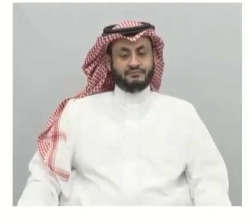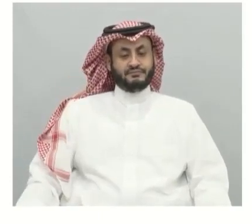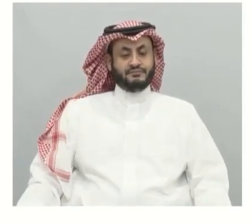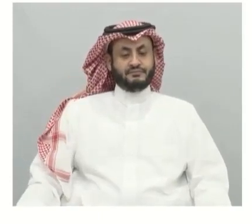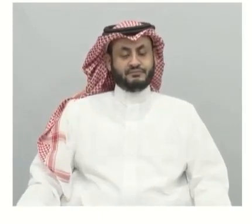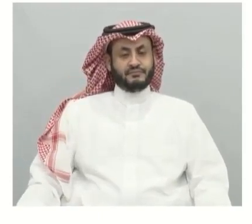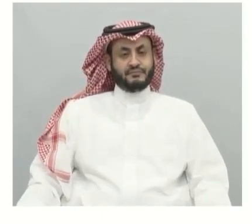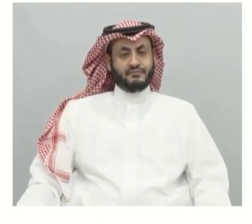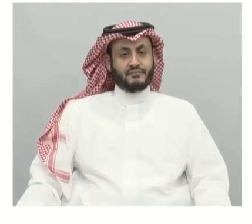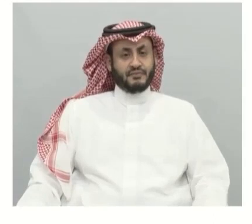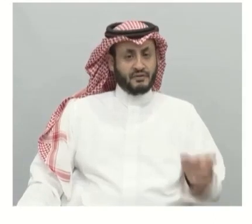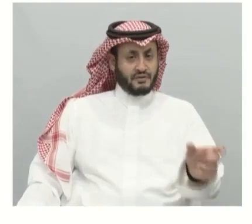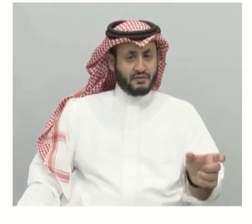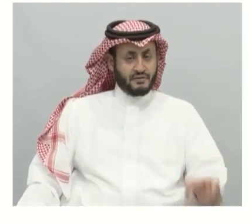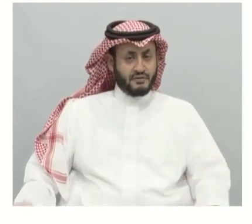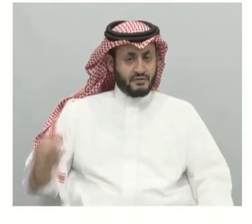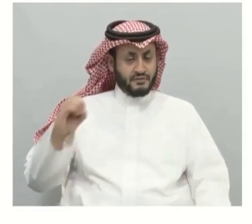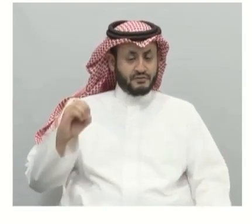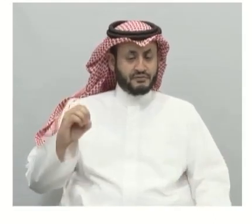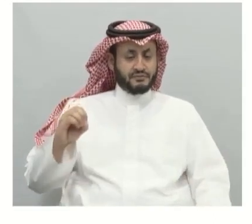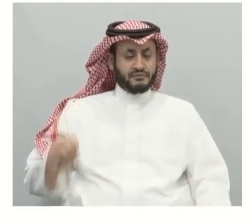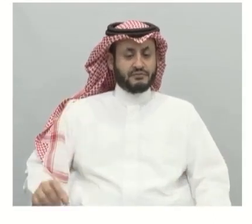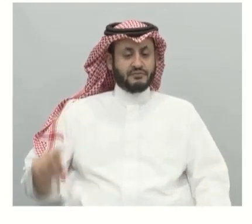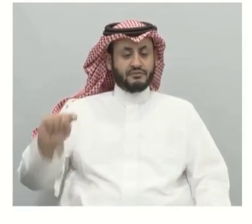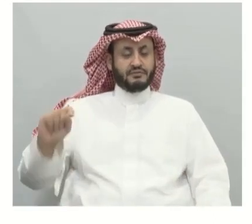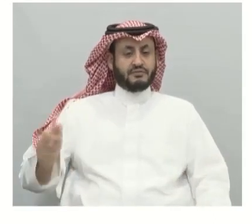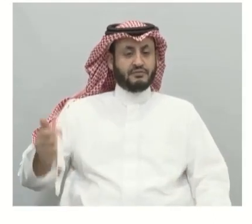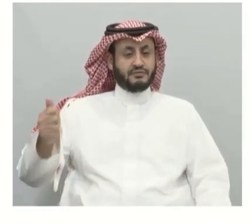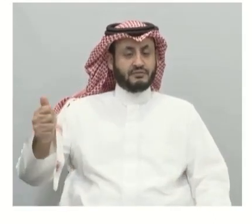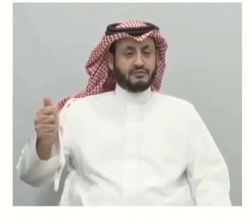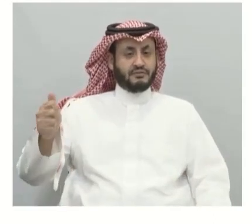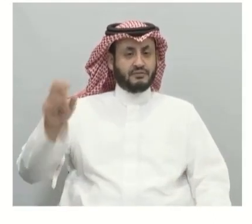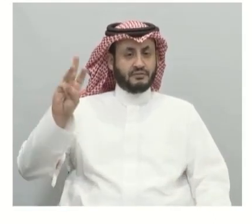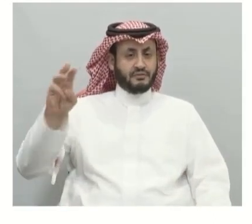Five, Ottawa is the capital of this country. Which country?